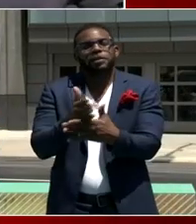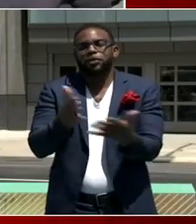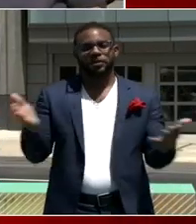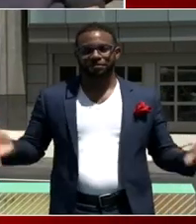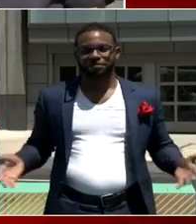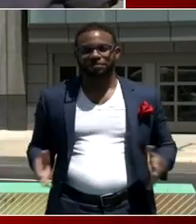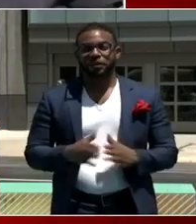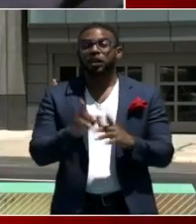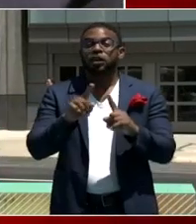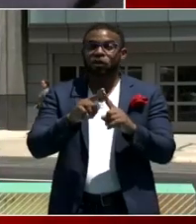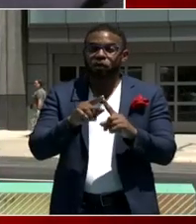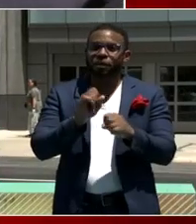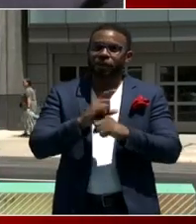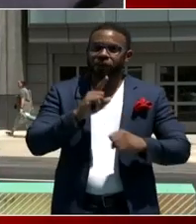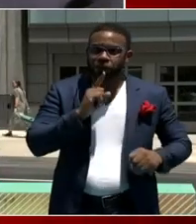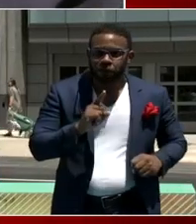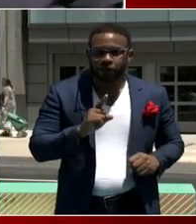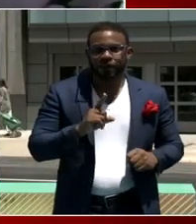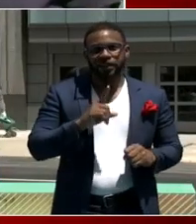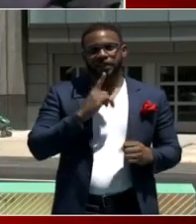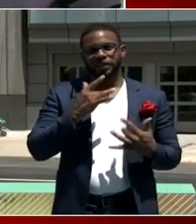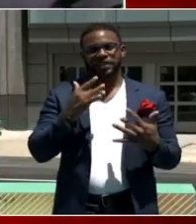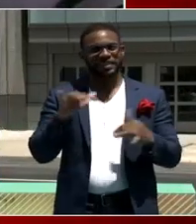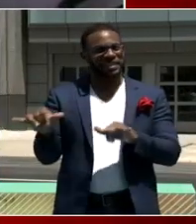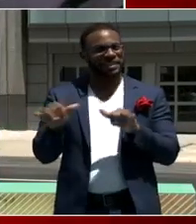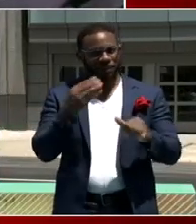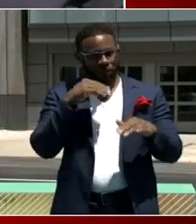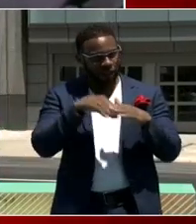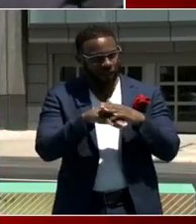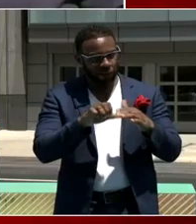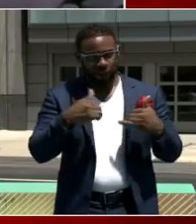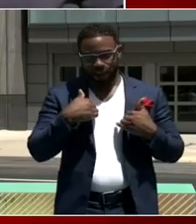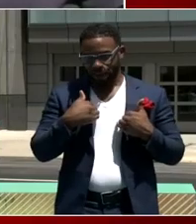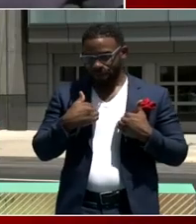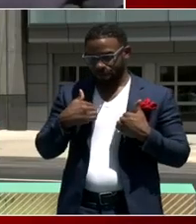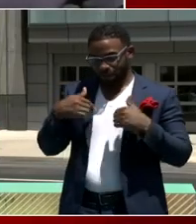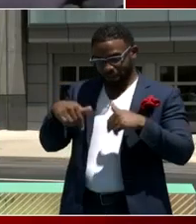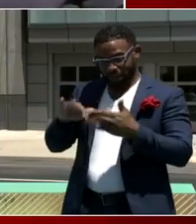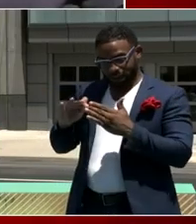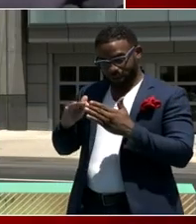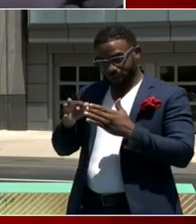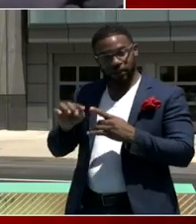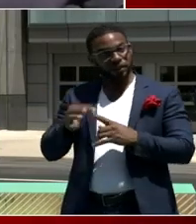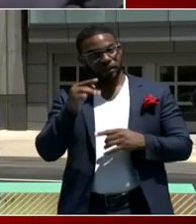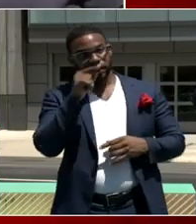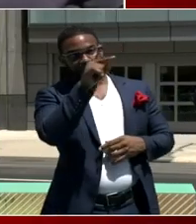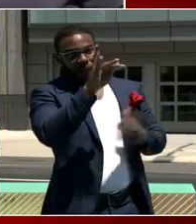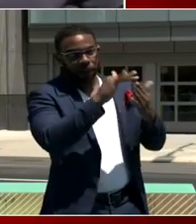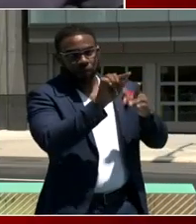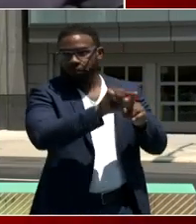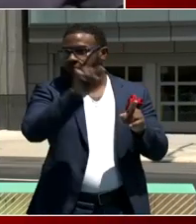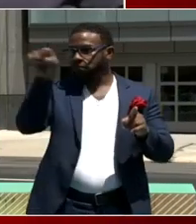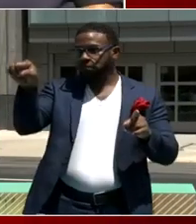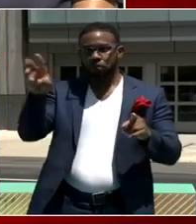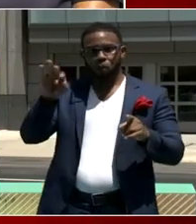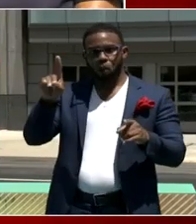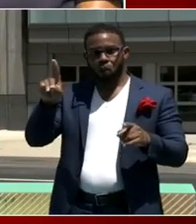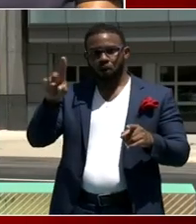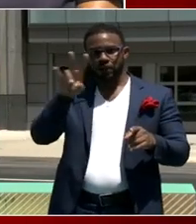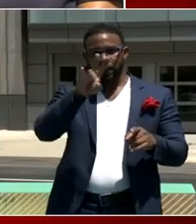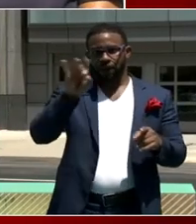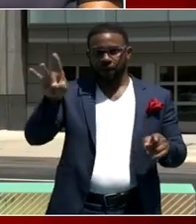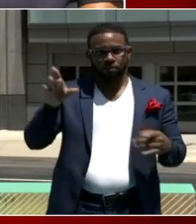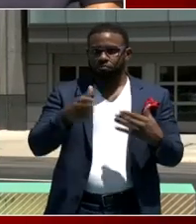between in order to make sure that there is the same food access that we have in this neighborhood that we would have in neighborhoods in Wards 7 and